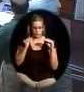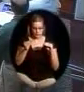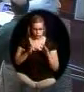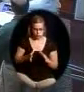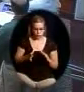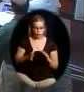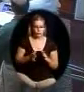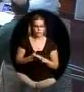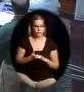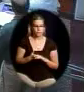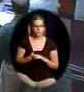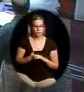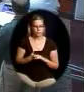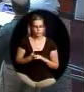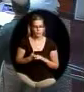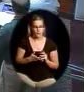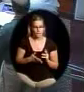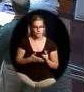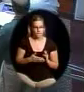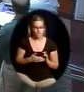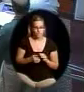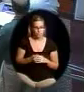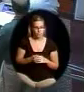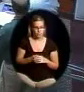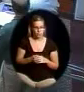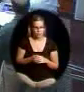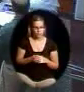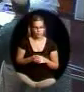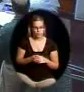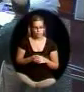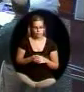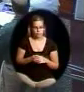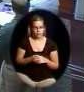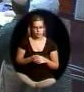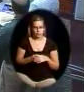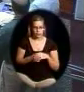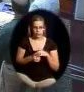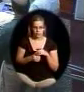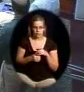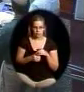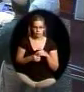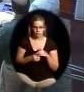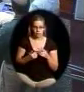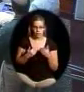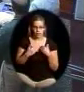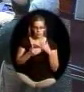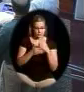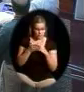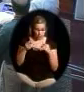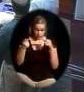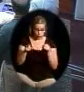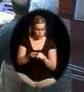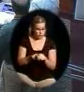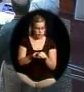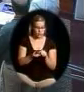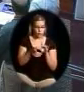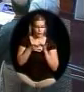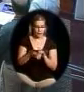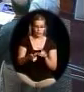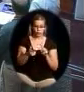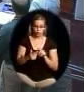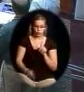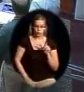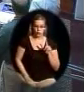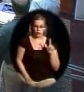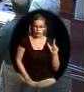me placing speech-language pathology graduate students in your district, that there is some agreement in terms of liability